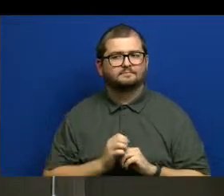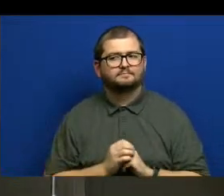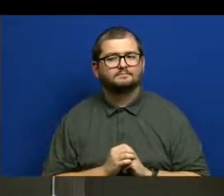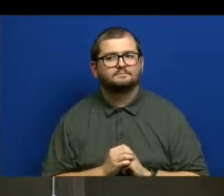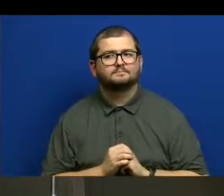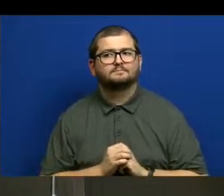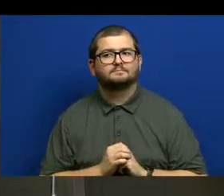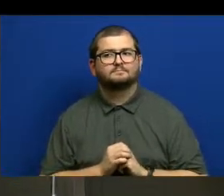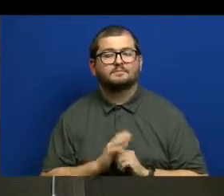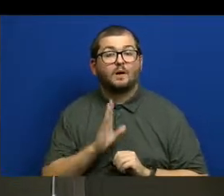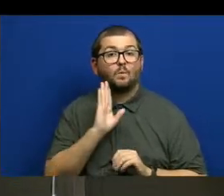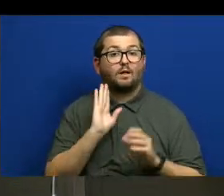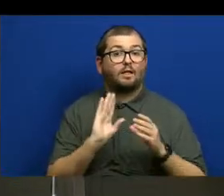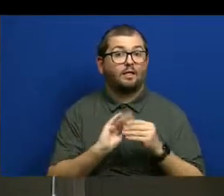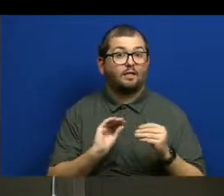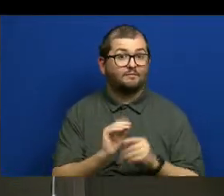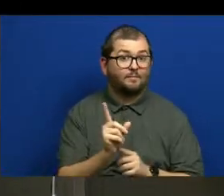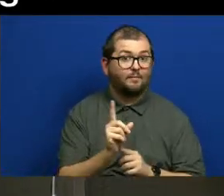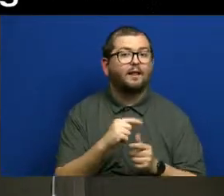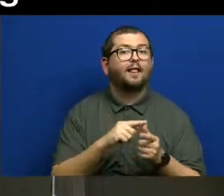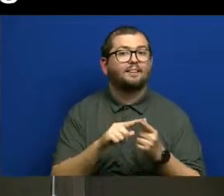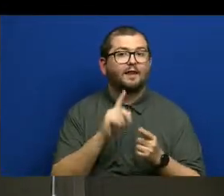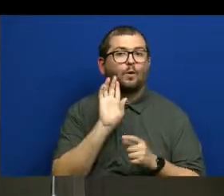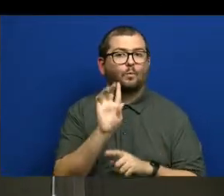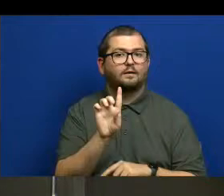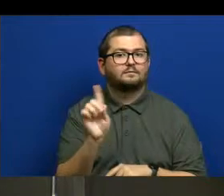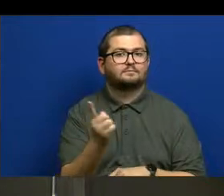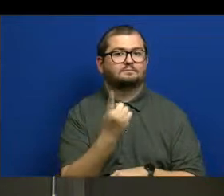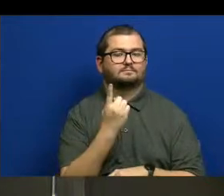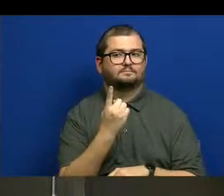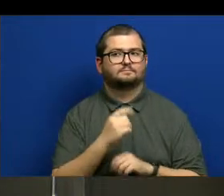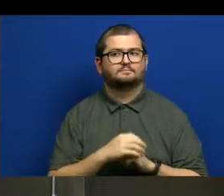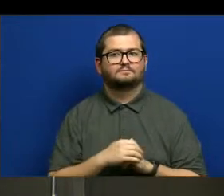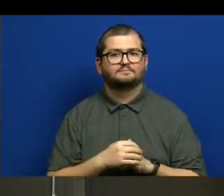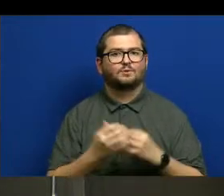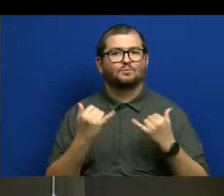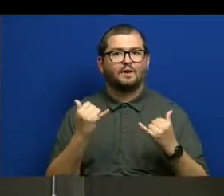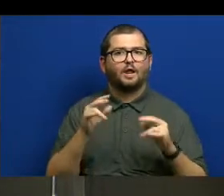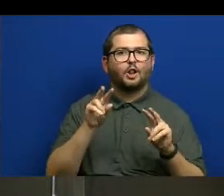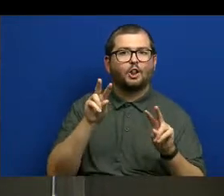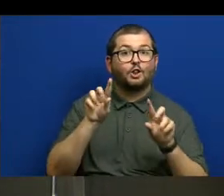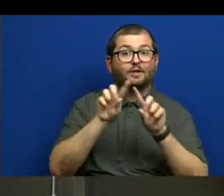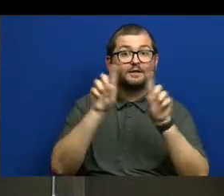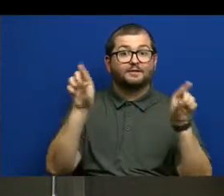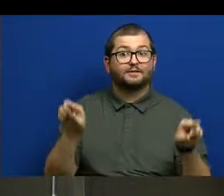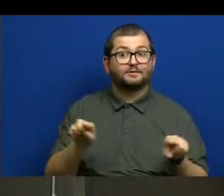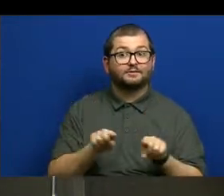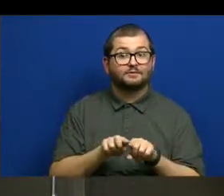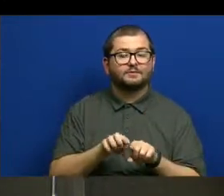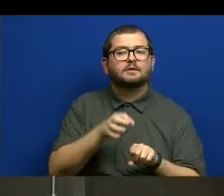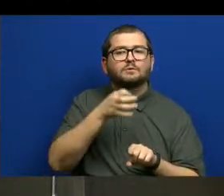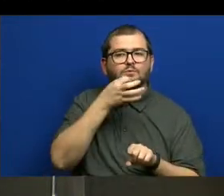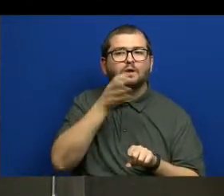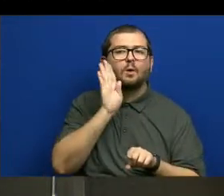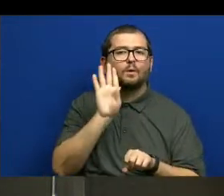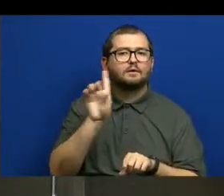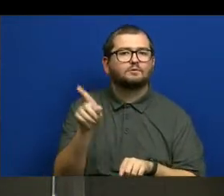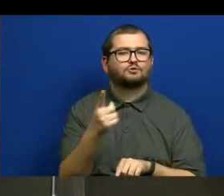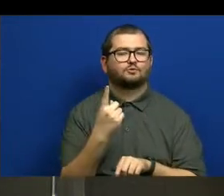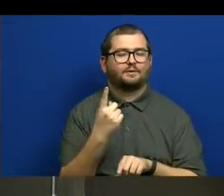So I'm going to talk for a moment and then I'm going to turn around. Right now I'm looking at the screen, but I will be turning around.